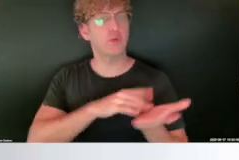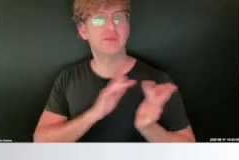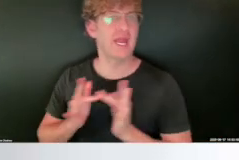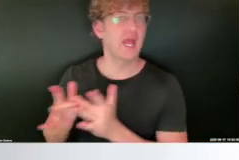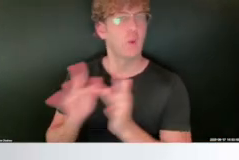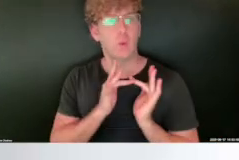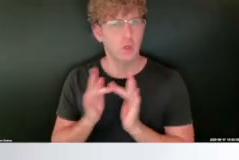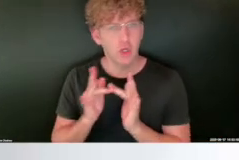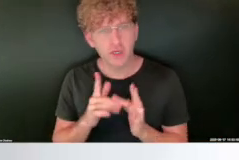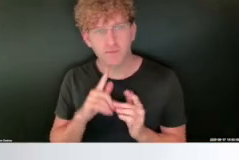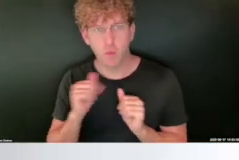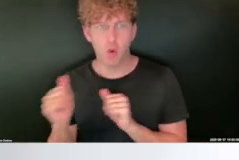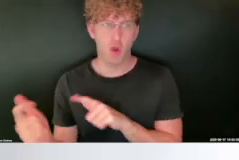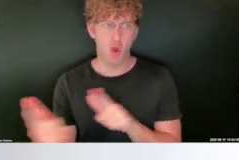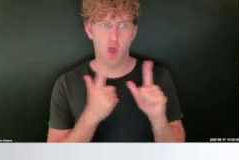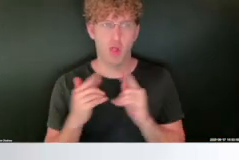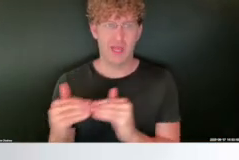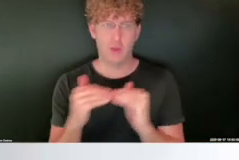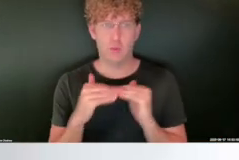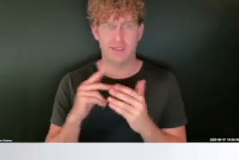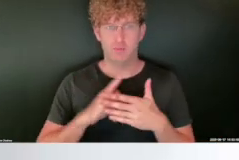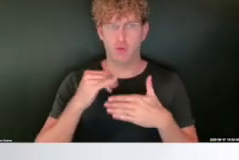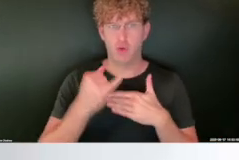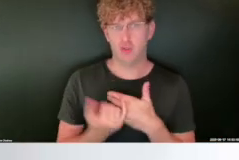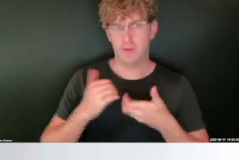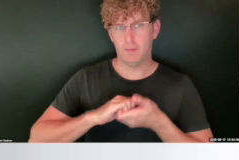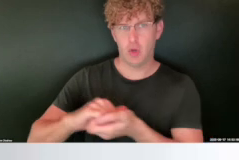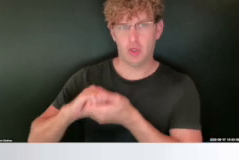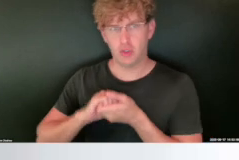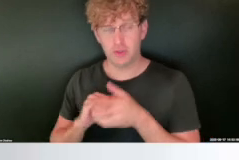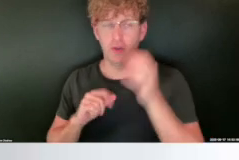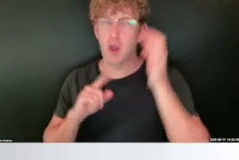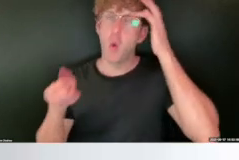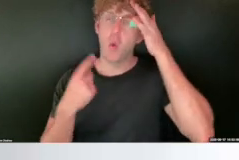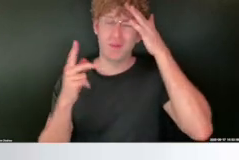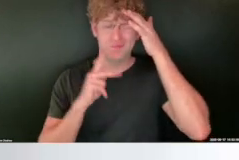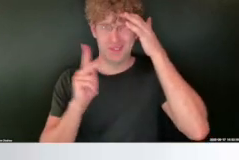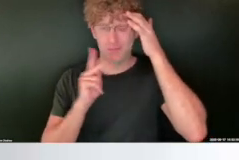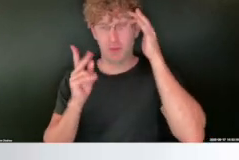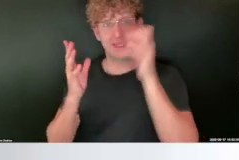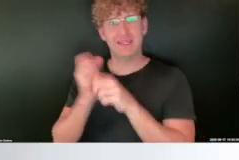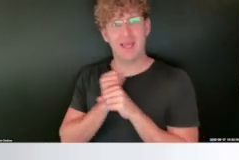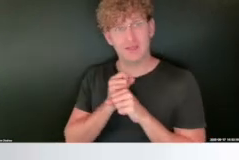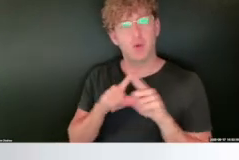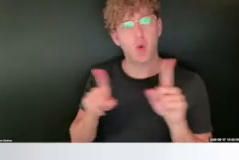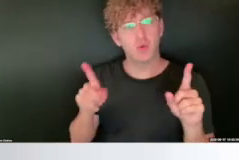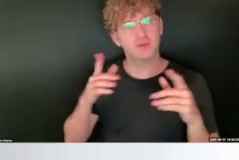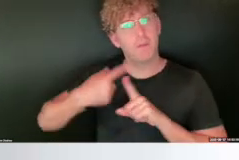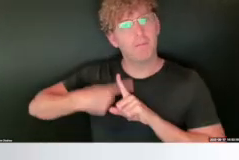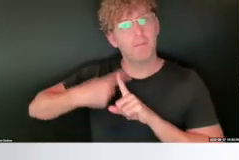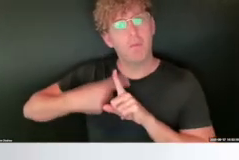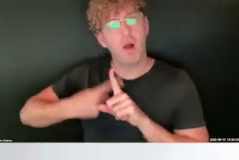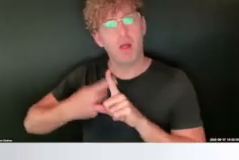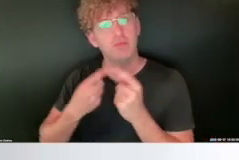hosts monthly working groups, provides tools and resources to members, and hosts the annual Clean Mobility Forum. The Clean